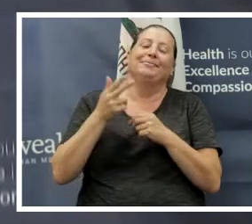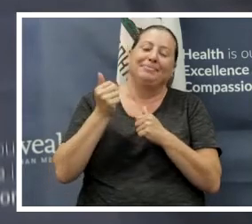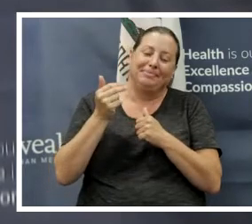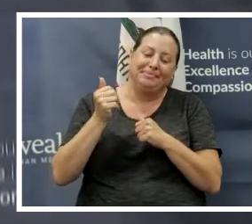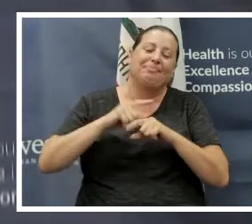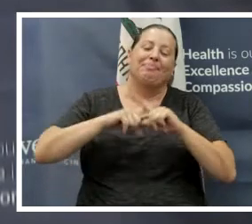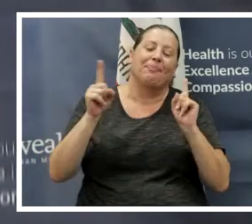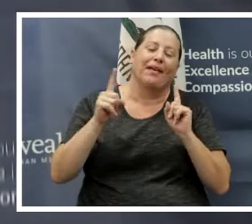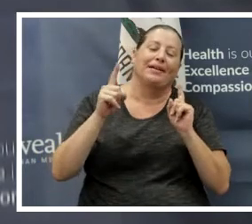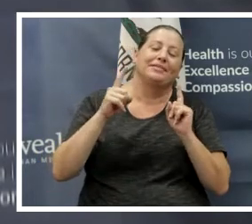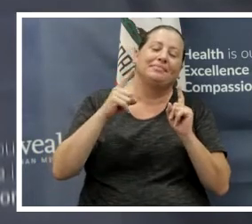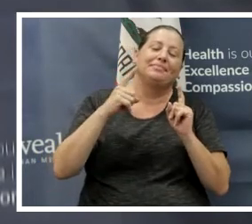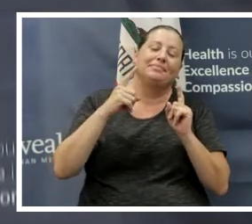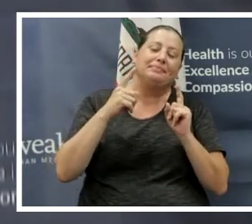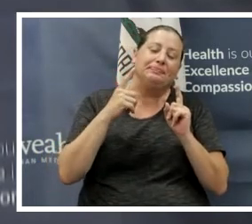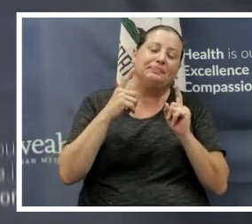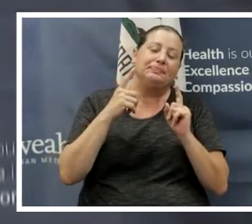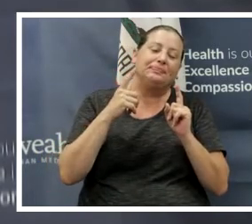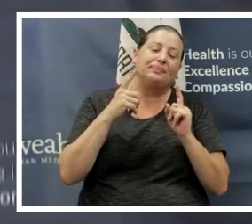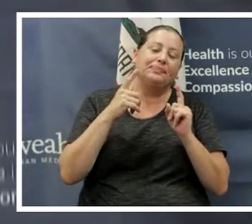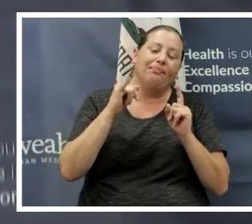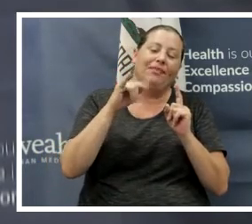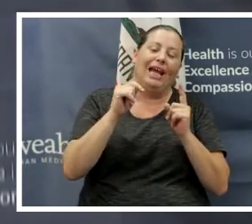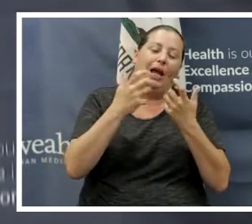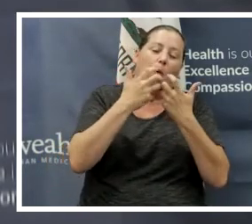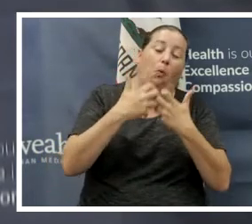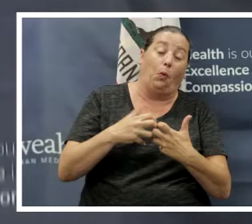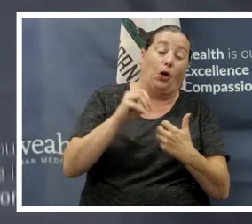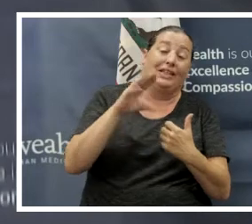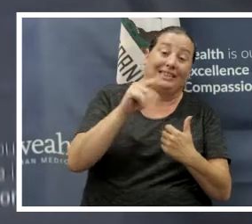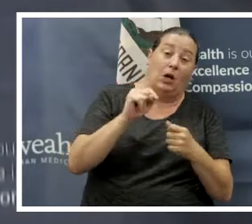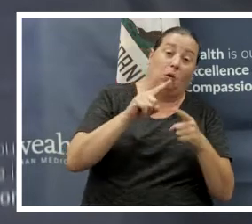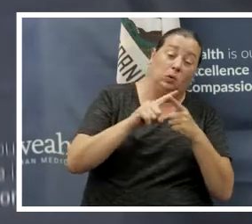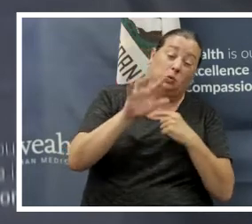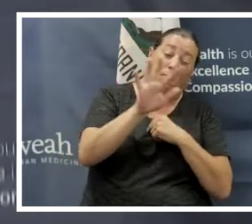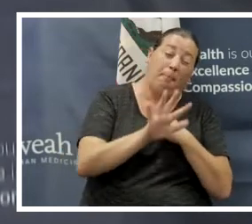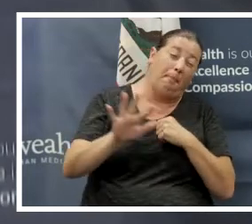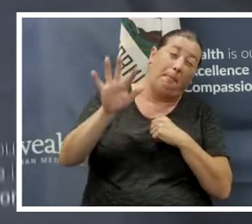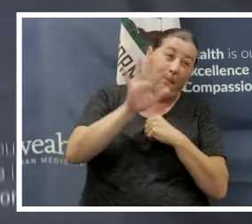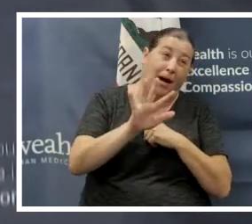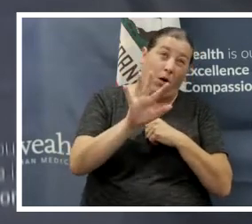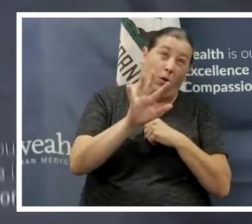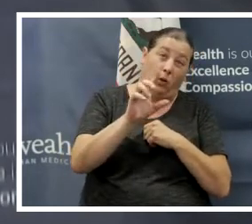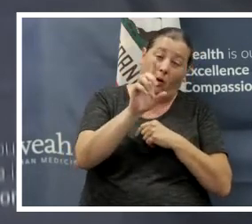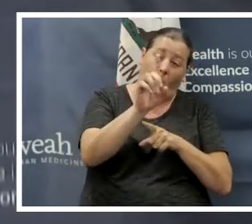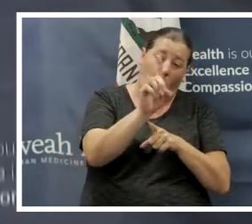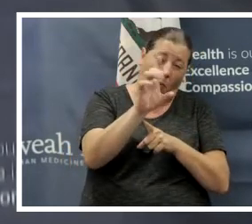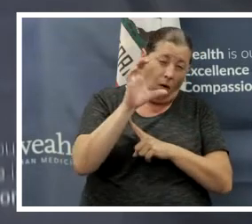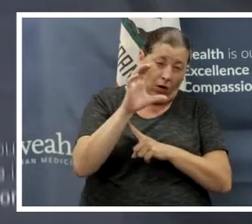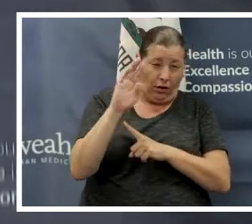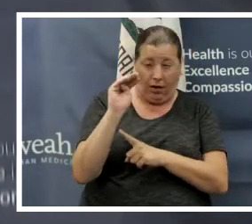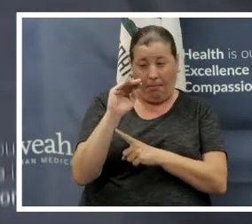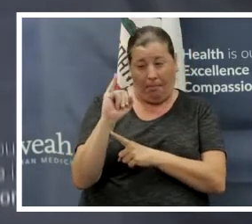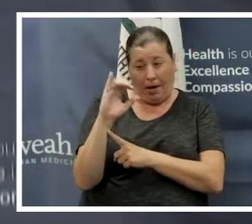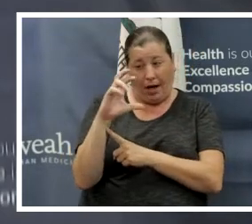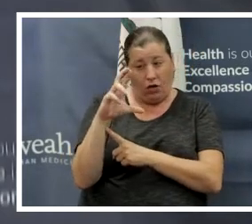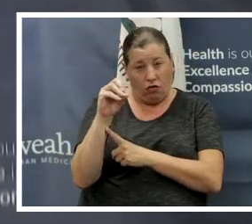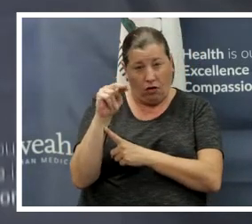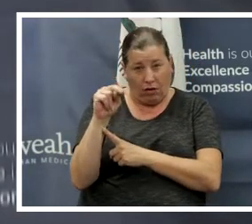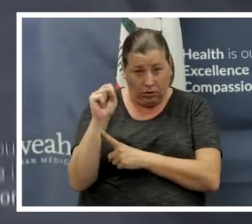of a human hair. And it works out to about 100 microns. If you